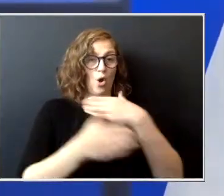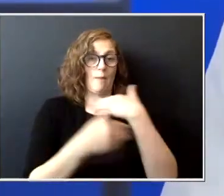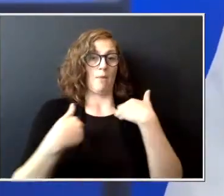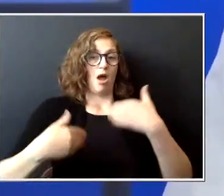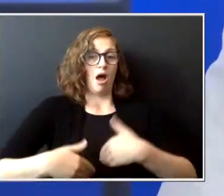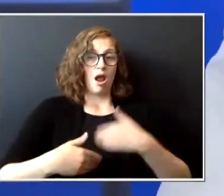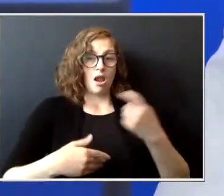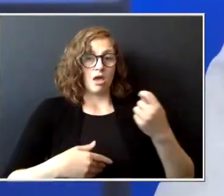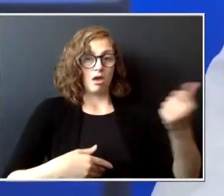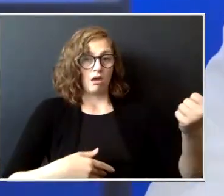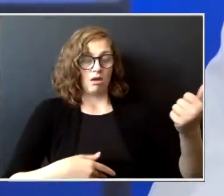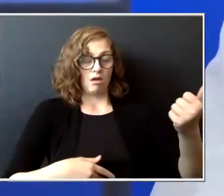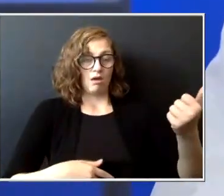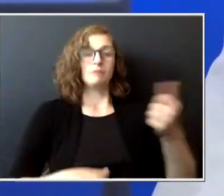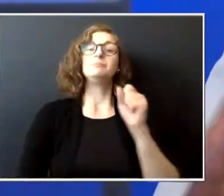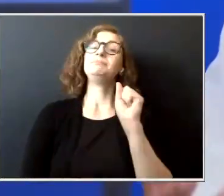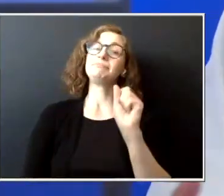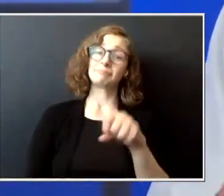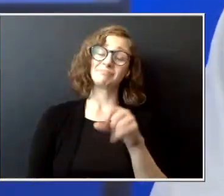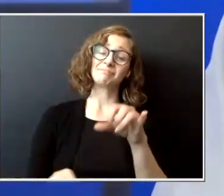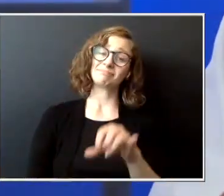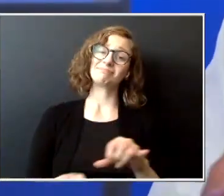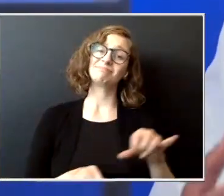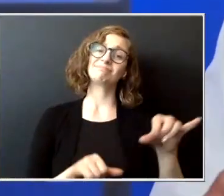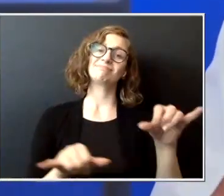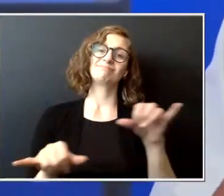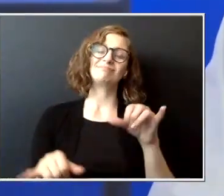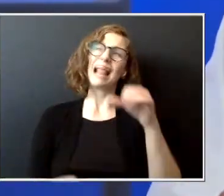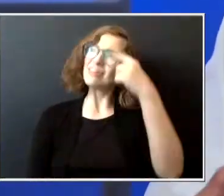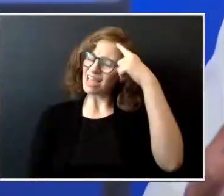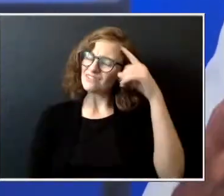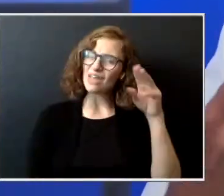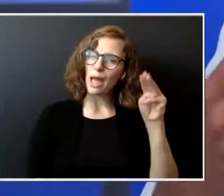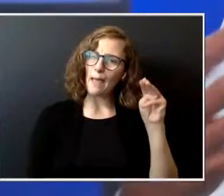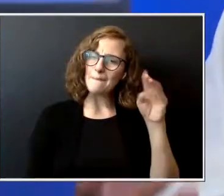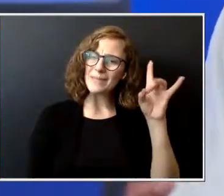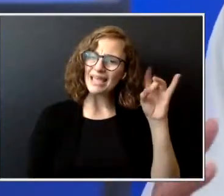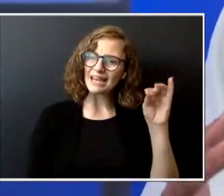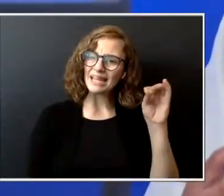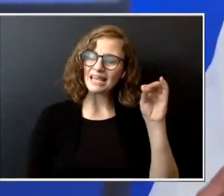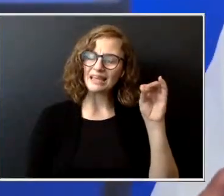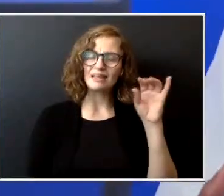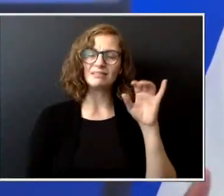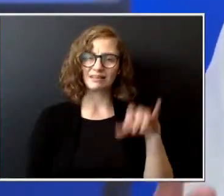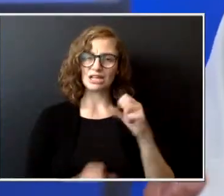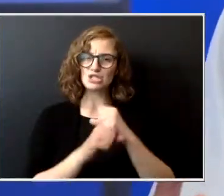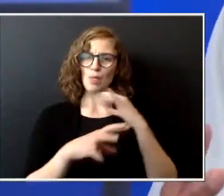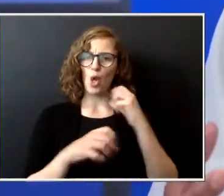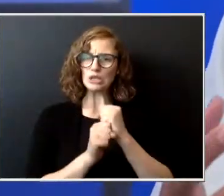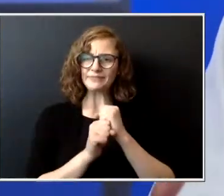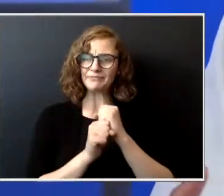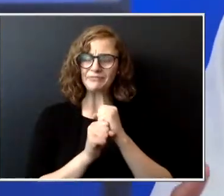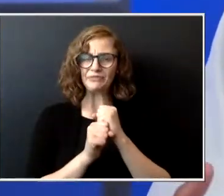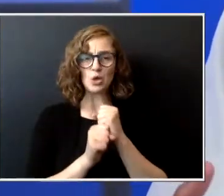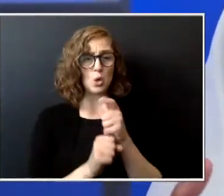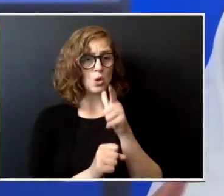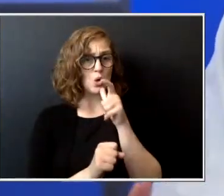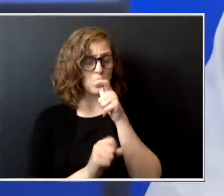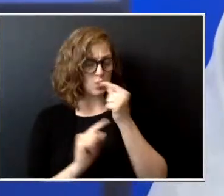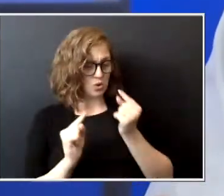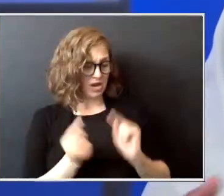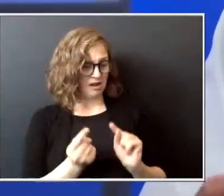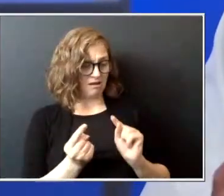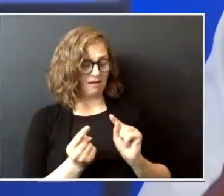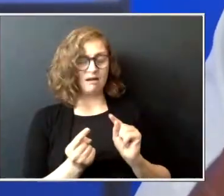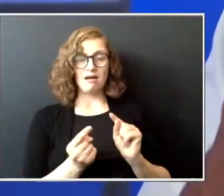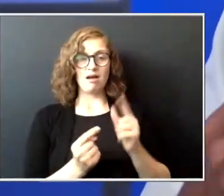any explosive, like think of that M80 as the explosive, and the person who gets injury is the one holding it. the